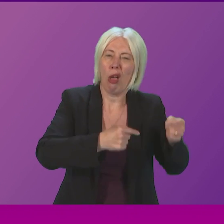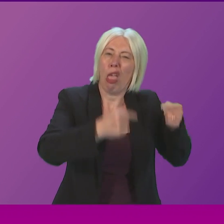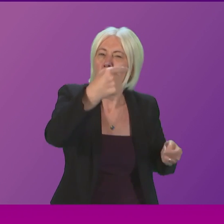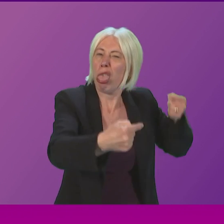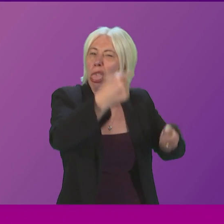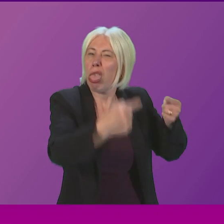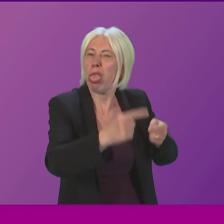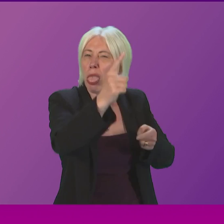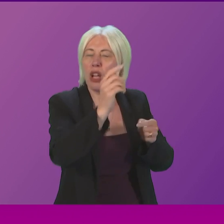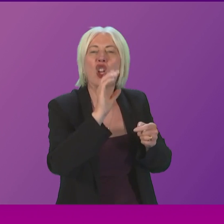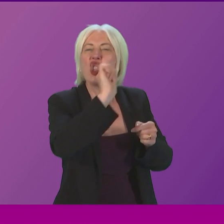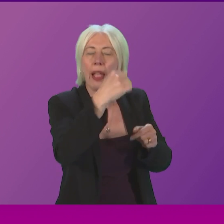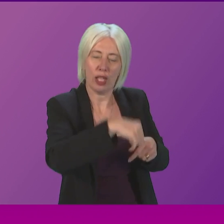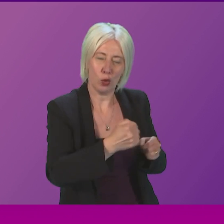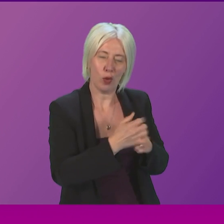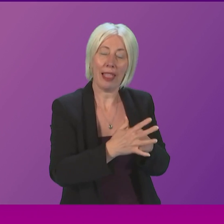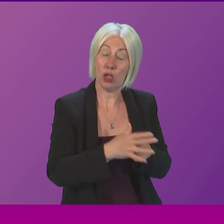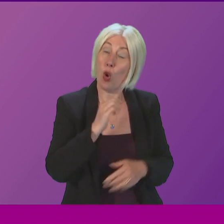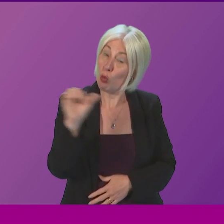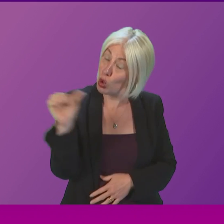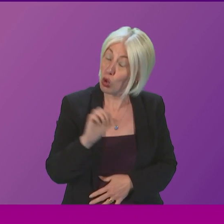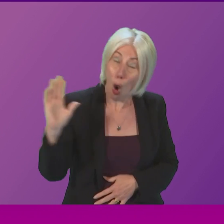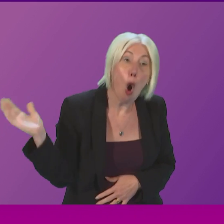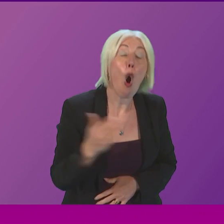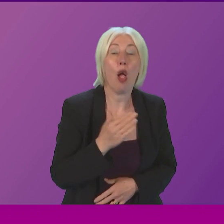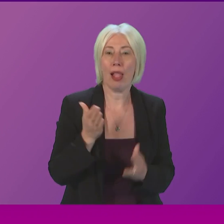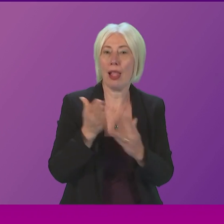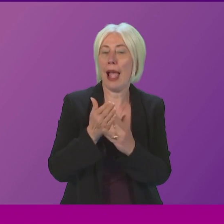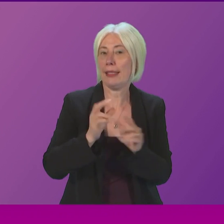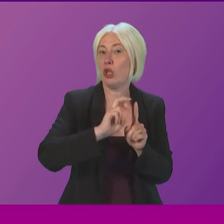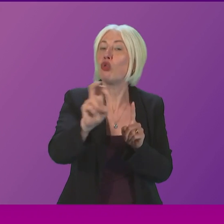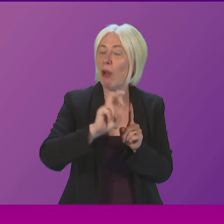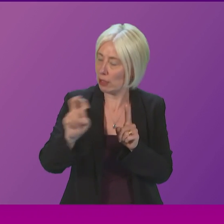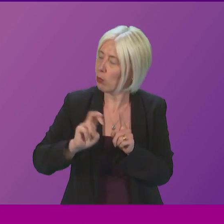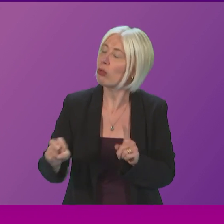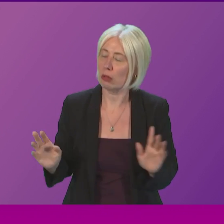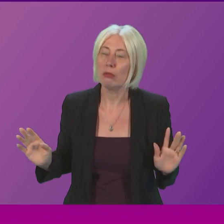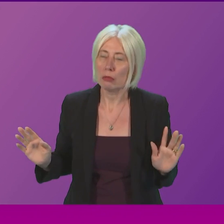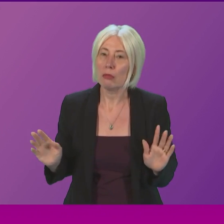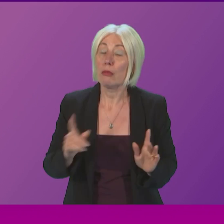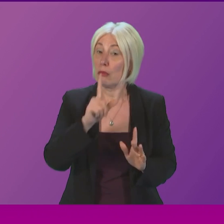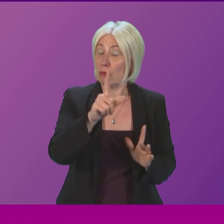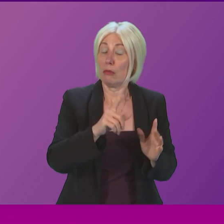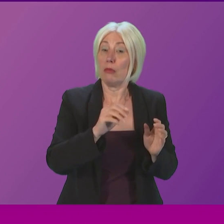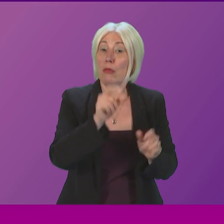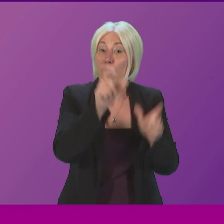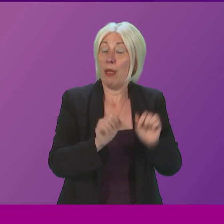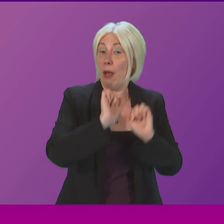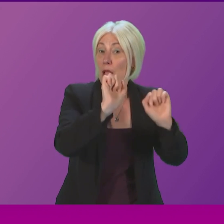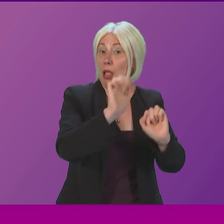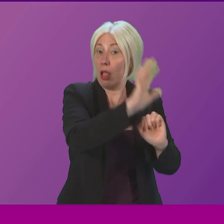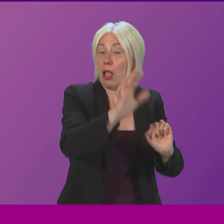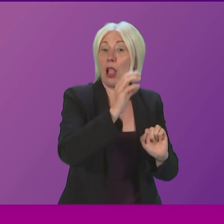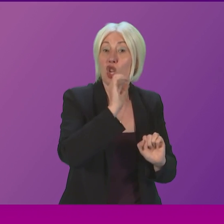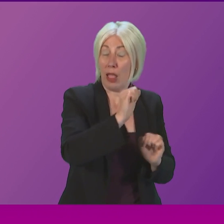another, because I think all of us should have access to transport services. And in the case of Beatrice Wishart's constituents, they are